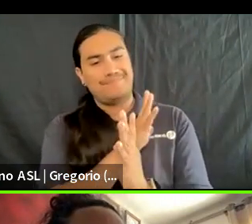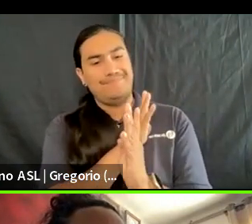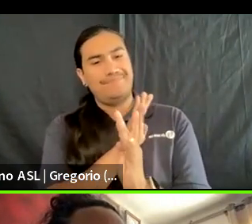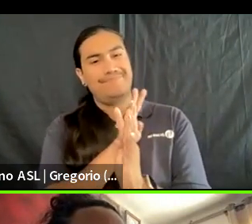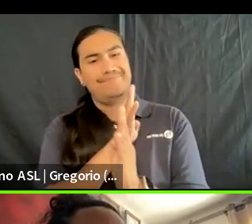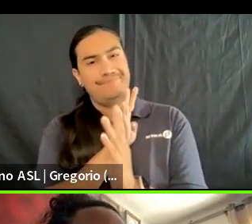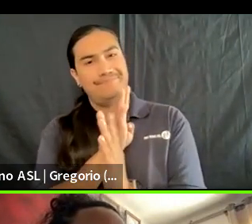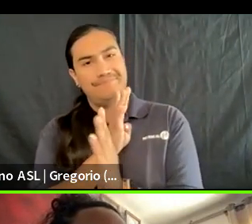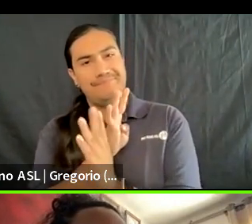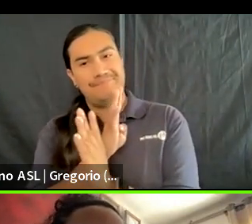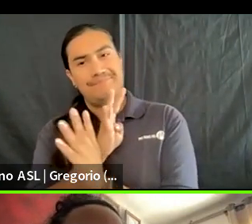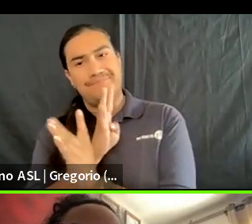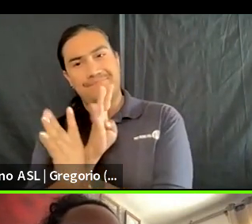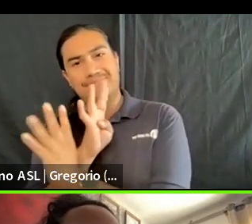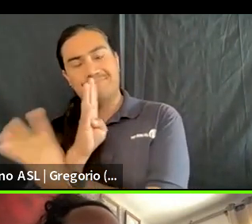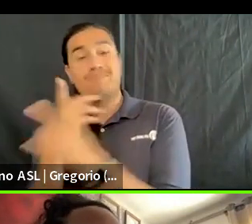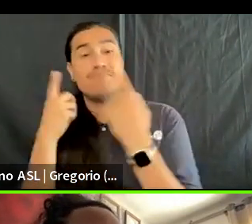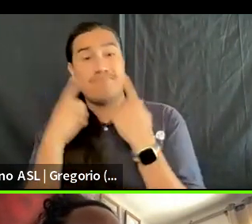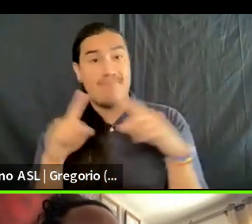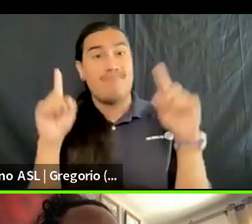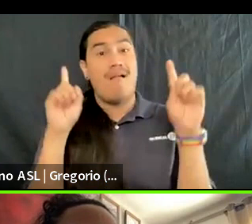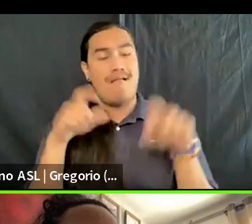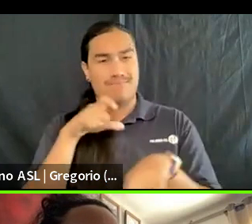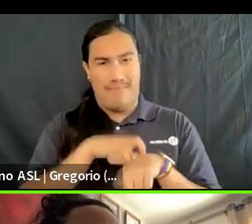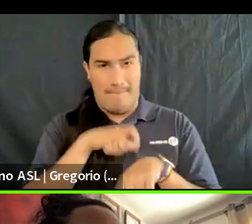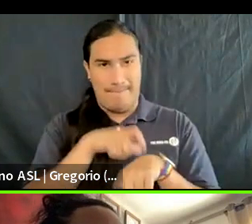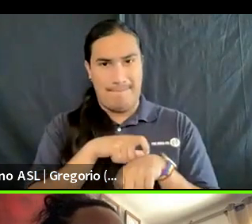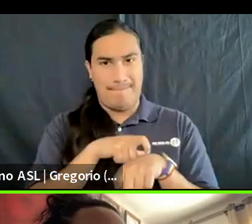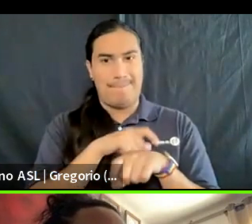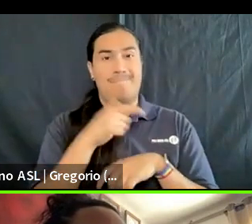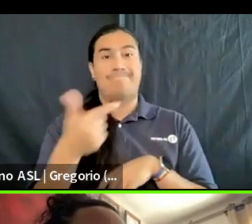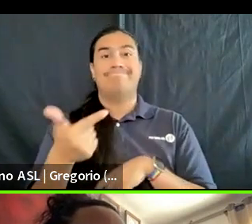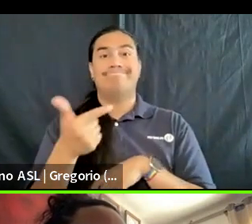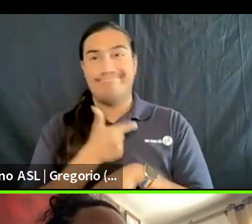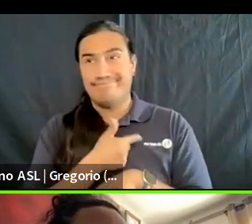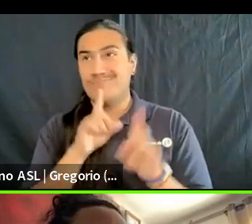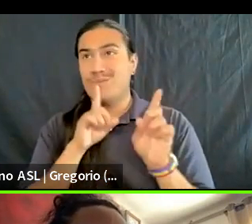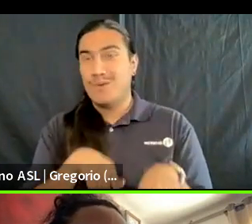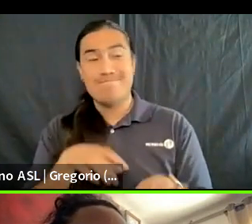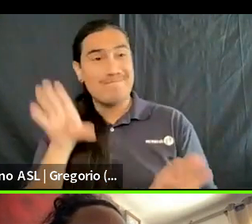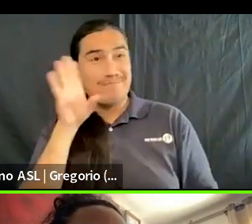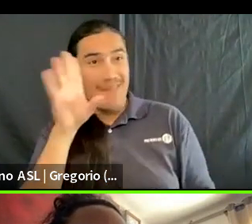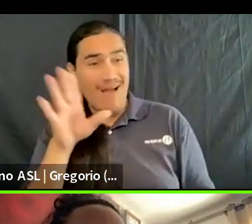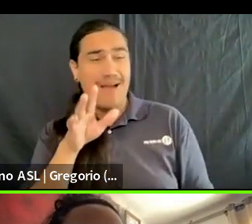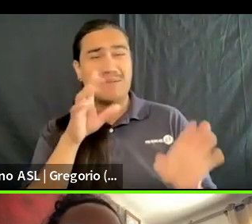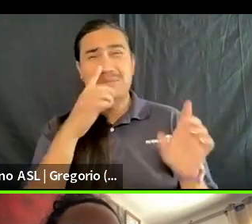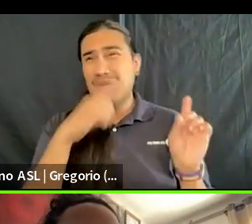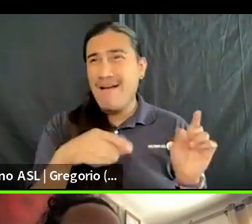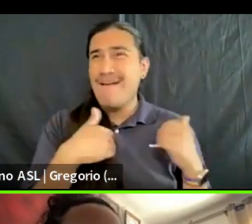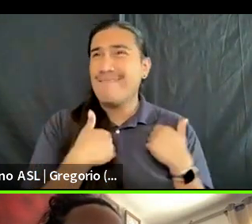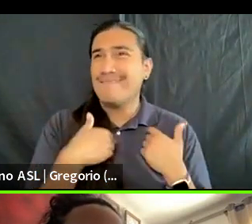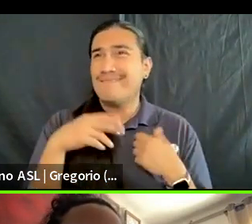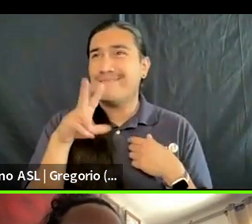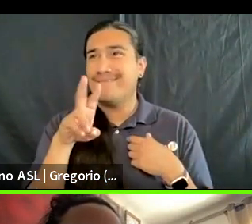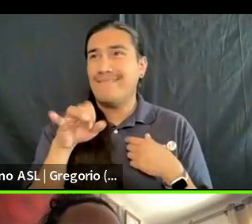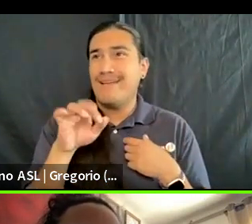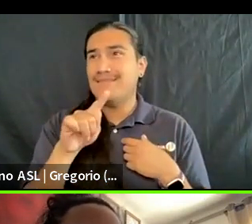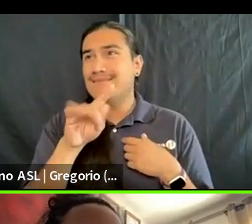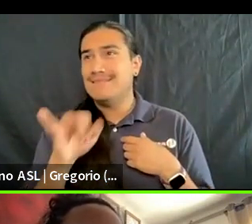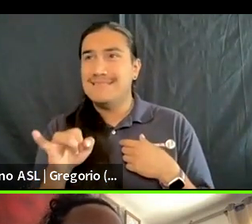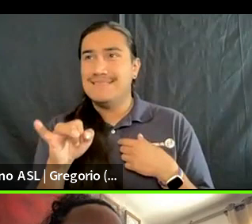moves. Finally, it's time to make an order. Hi, can I have a Venti Dragon